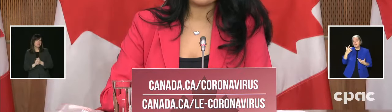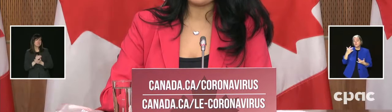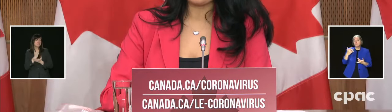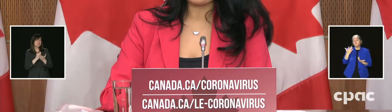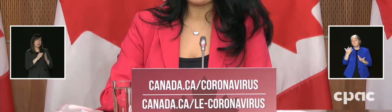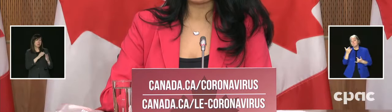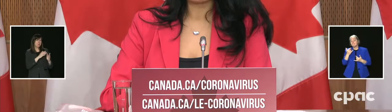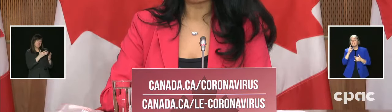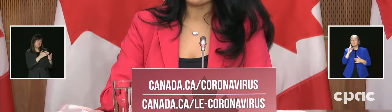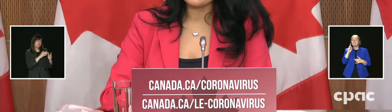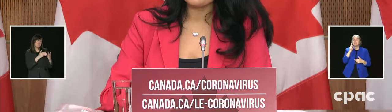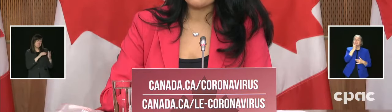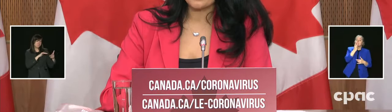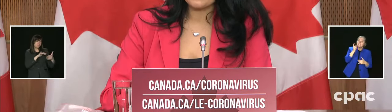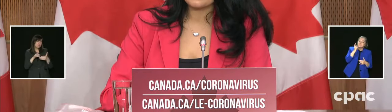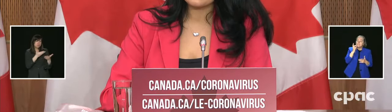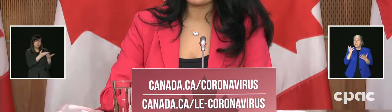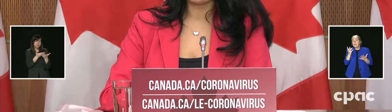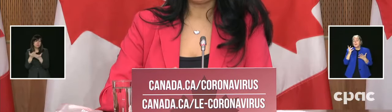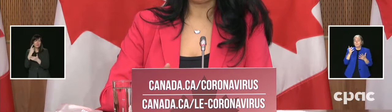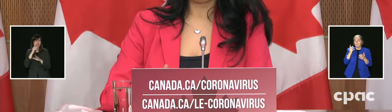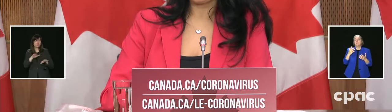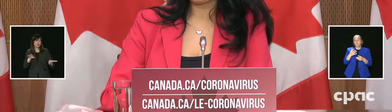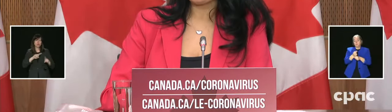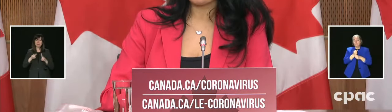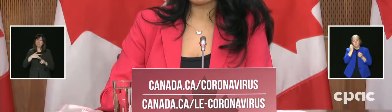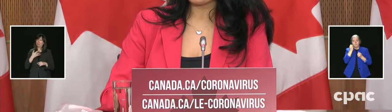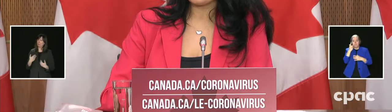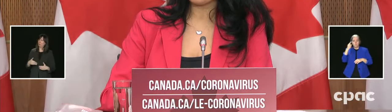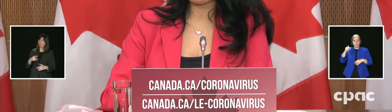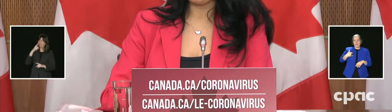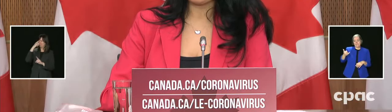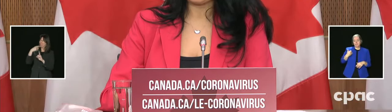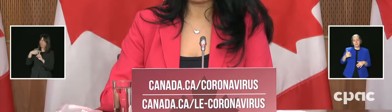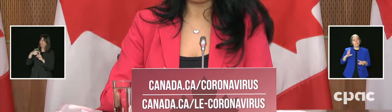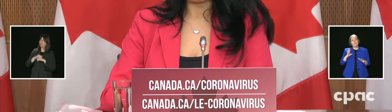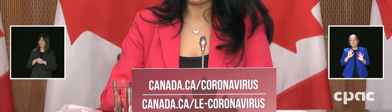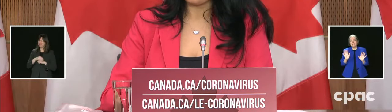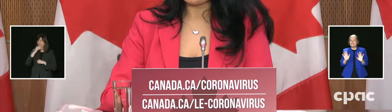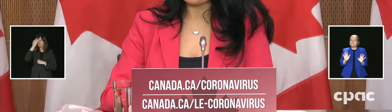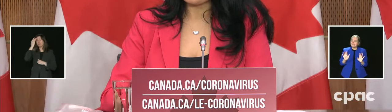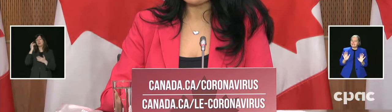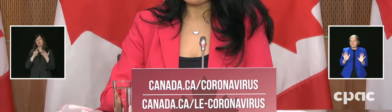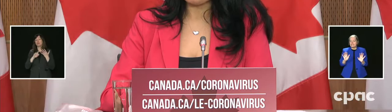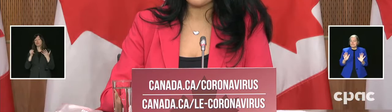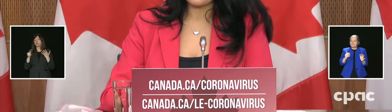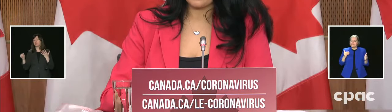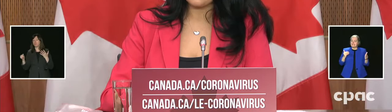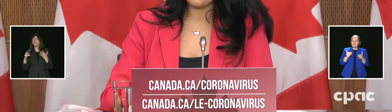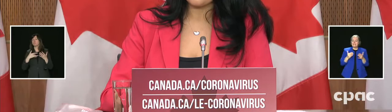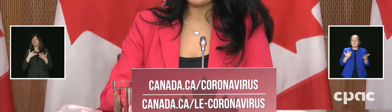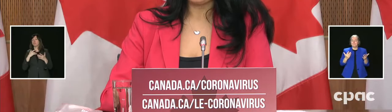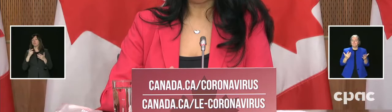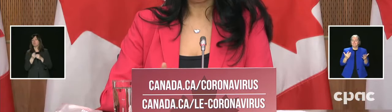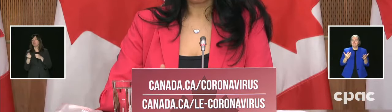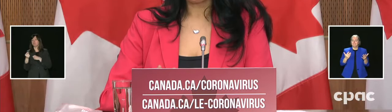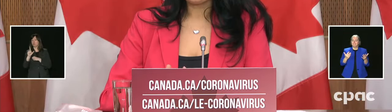children, but that's still pretty optimistic. The Janssen trial, for example, we wouldn't be expecting any results until